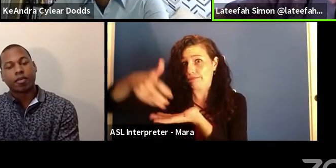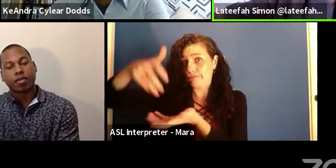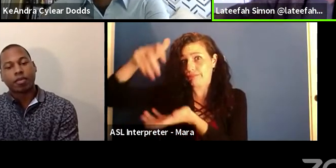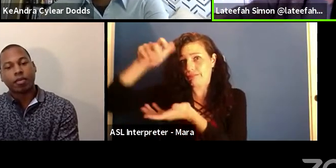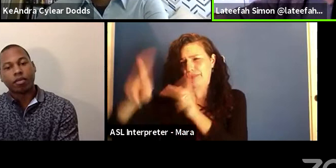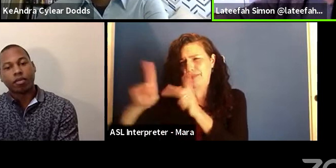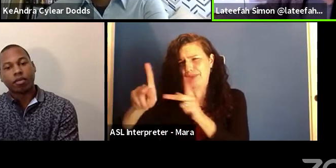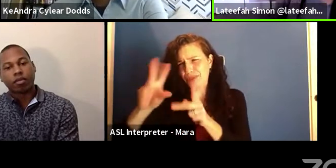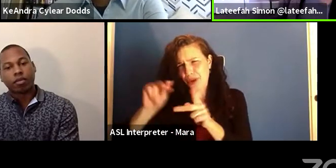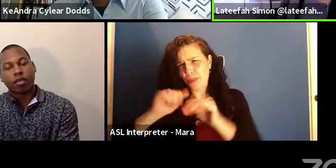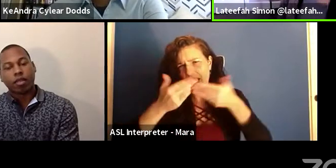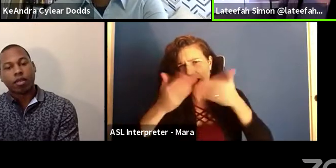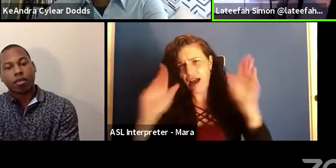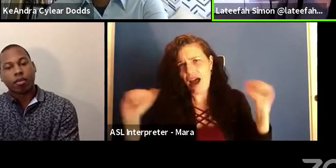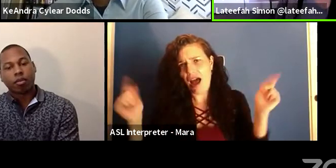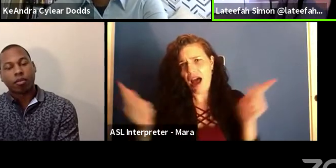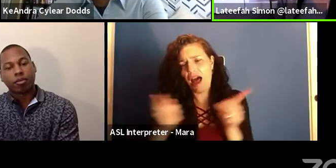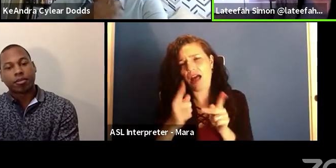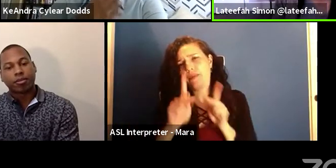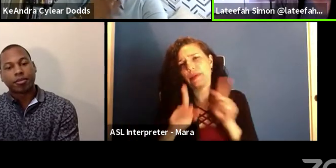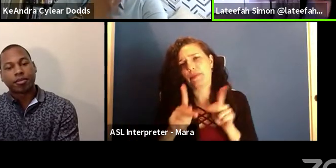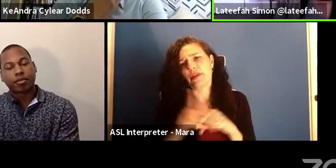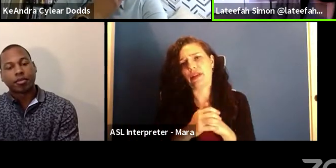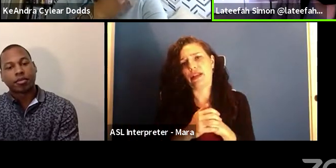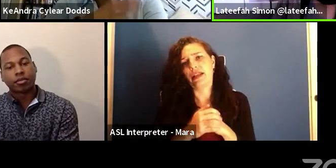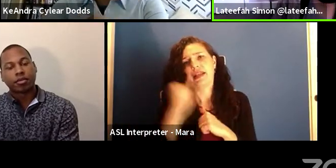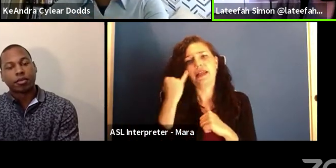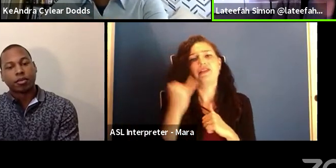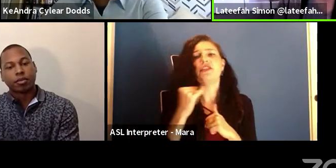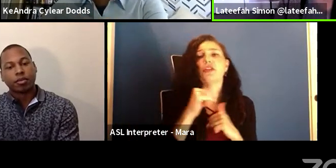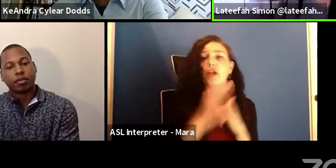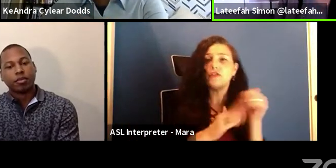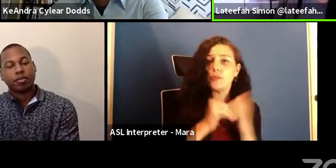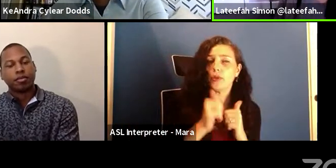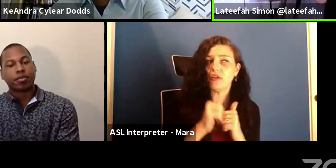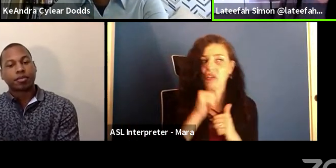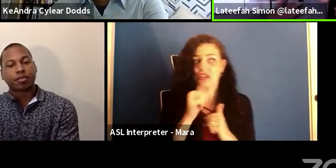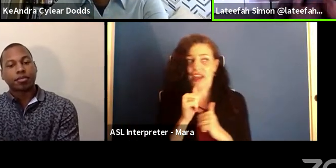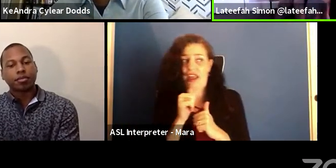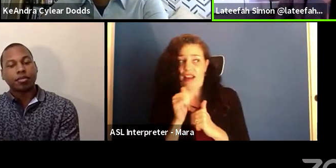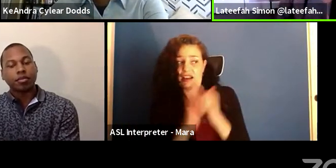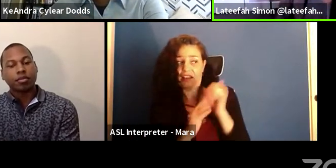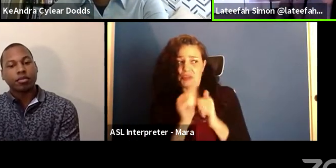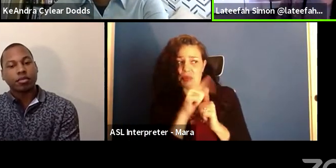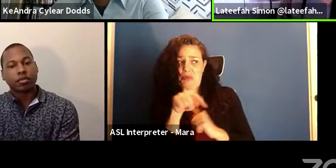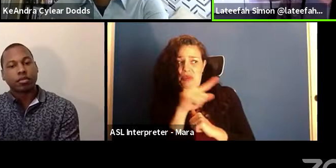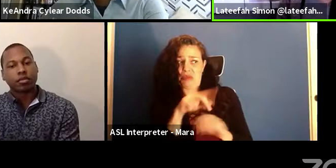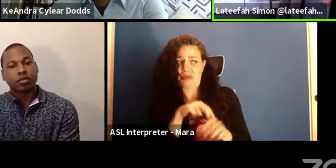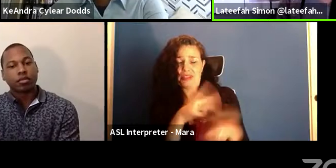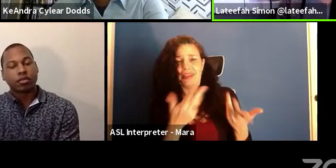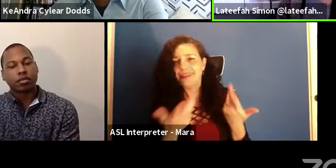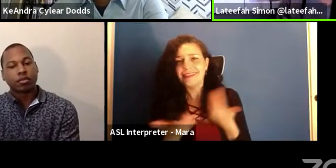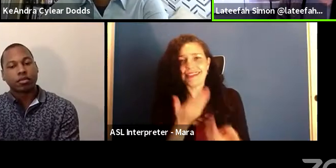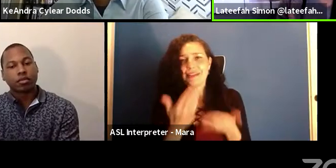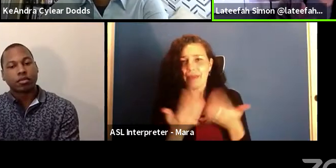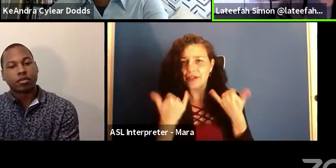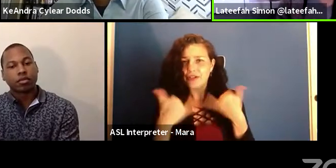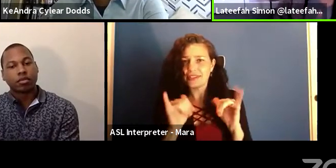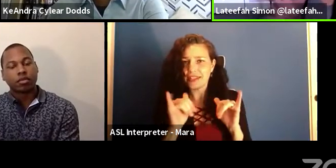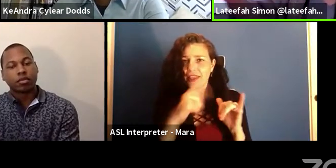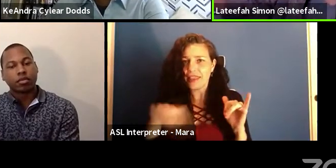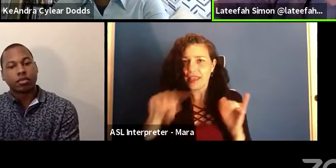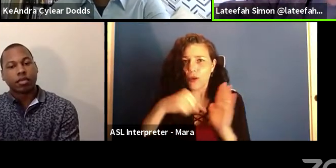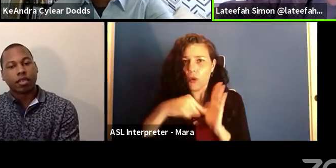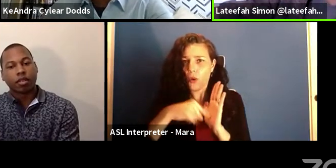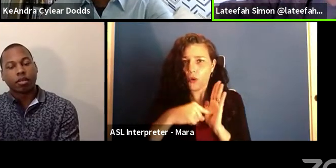civic experience in the morning. There are people, whether we're uncomfortable with them or not because of their presentation and their space in life, but they are owed the